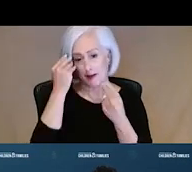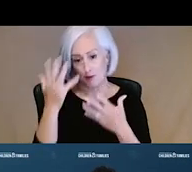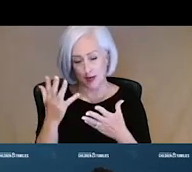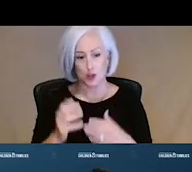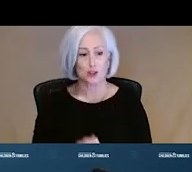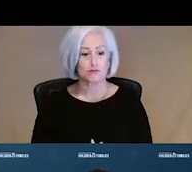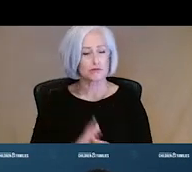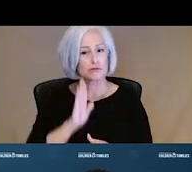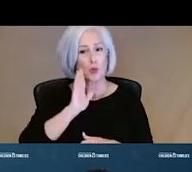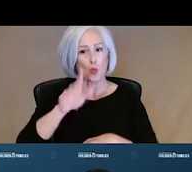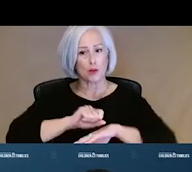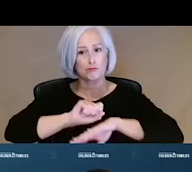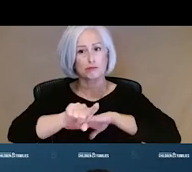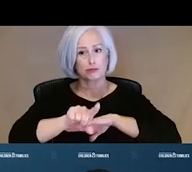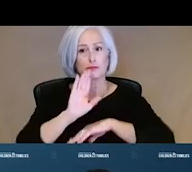send this to you.